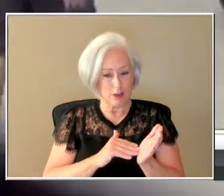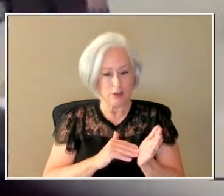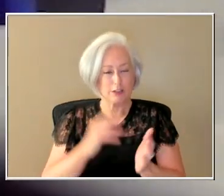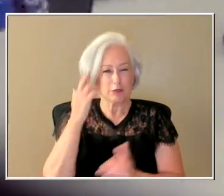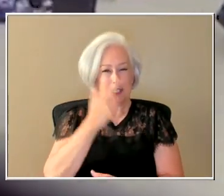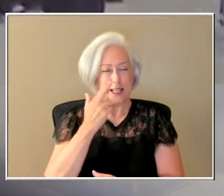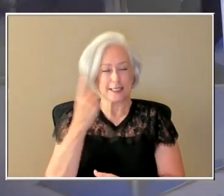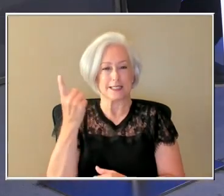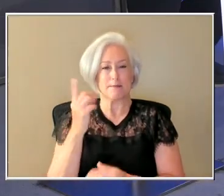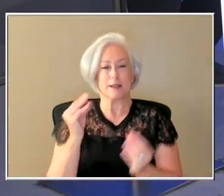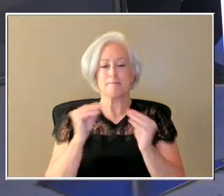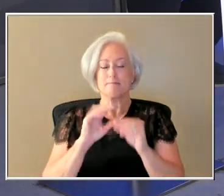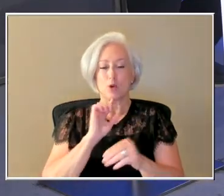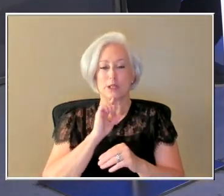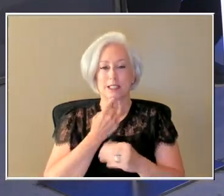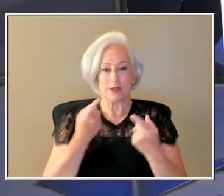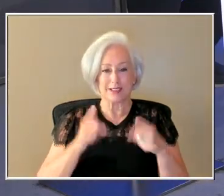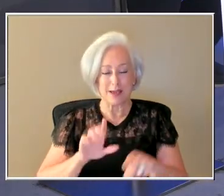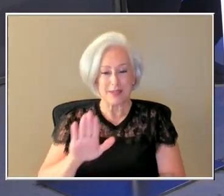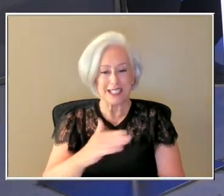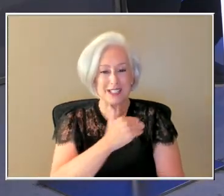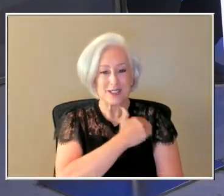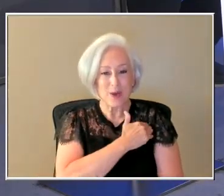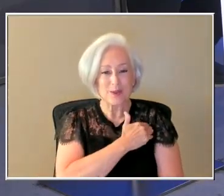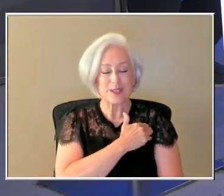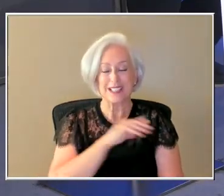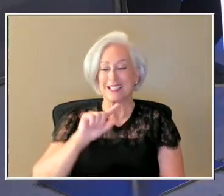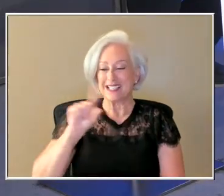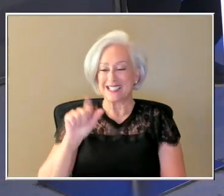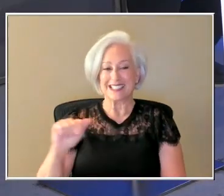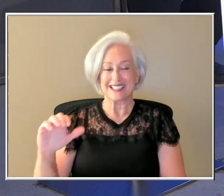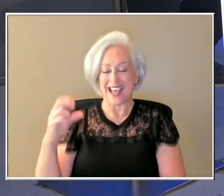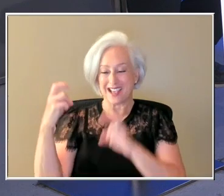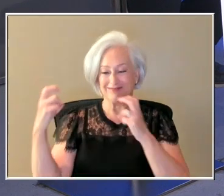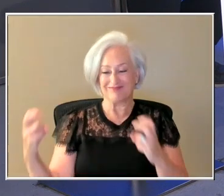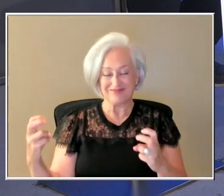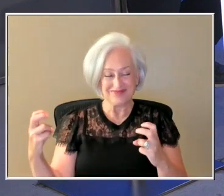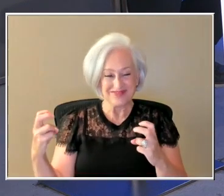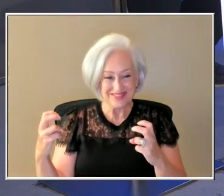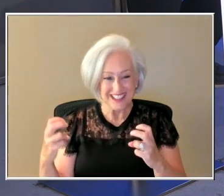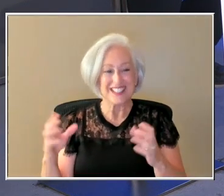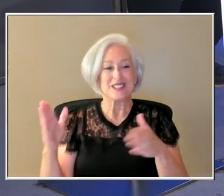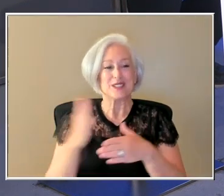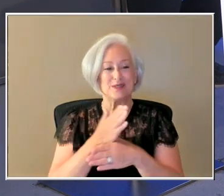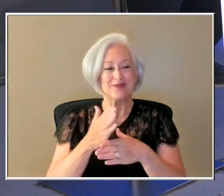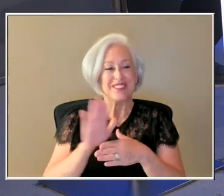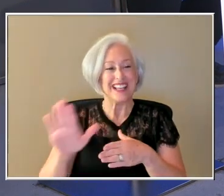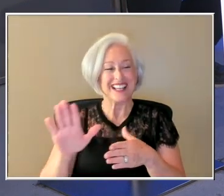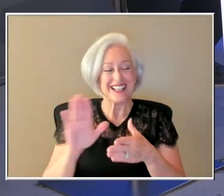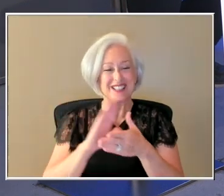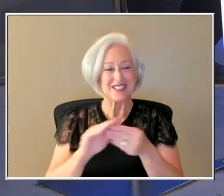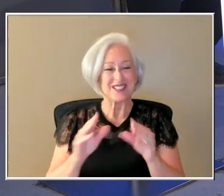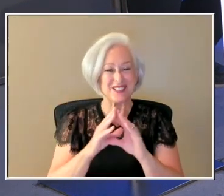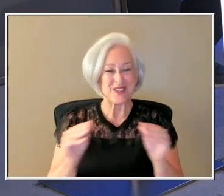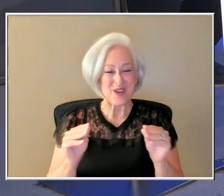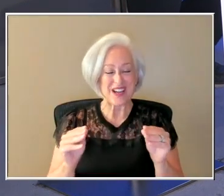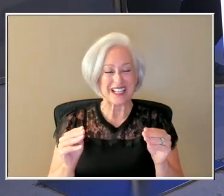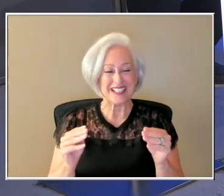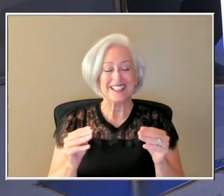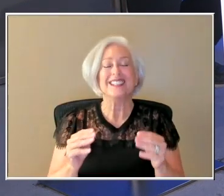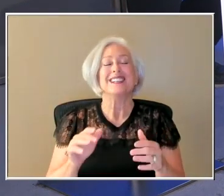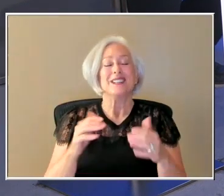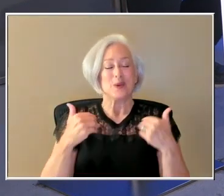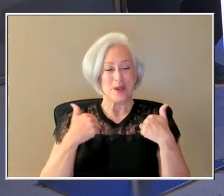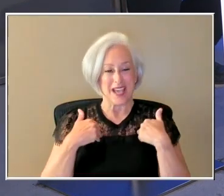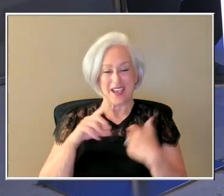shoulder. Zac is here across from me today to share his story. Good to see you. Good to see you too. And he is sitting here with Dr. Howard